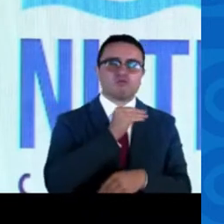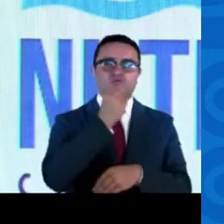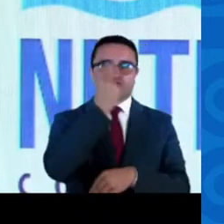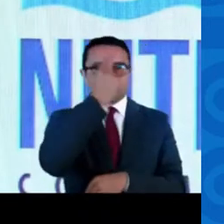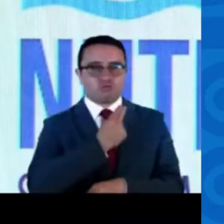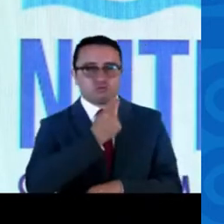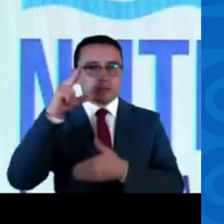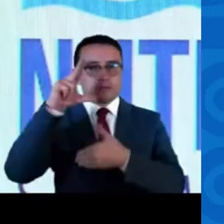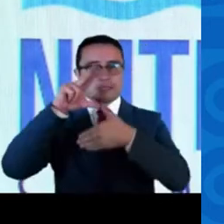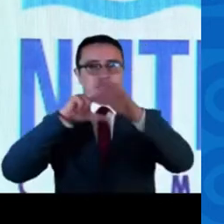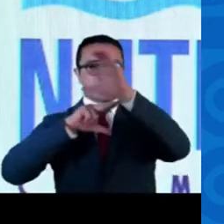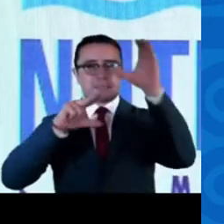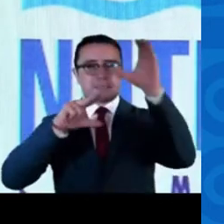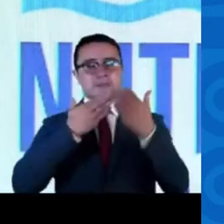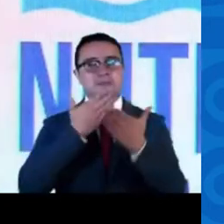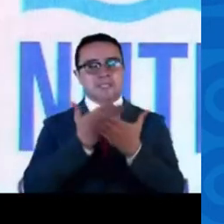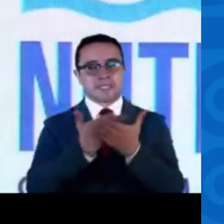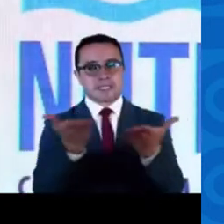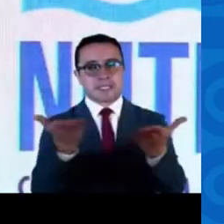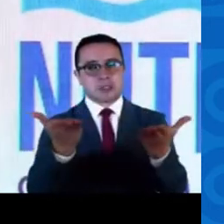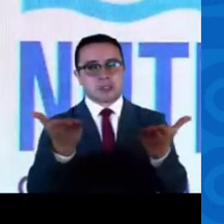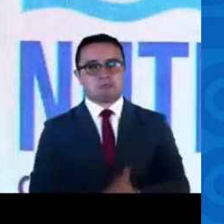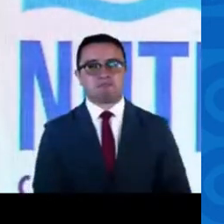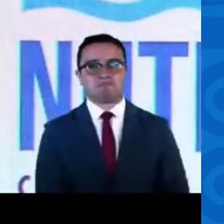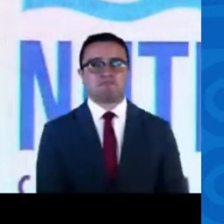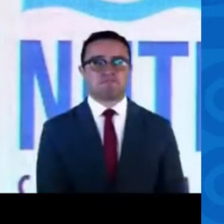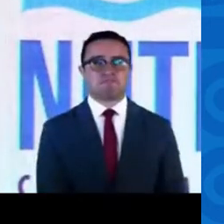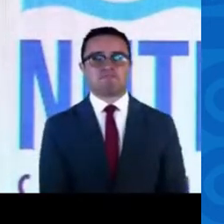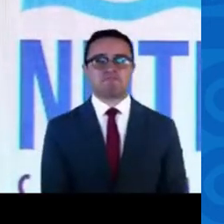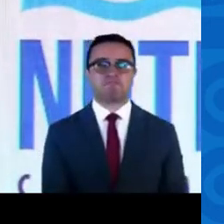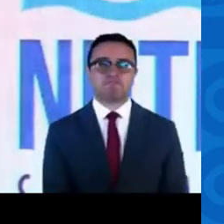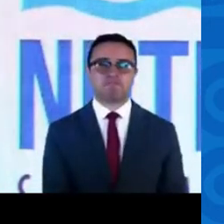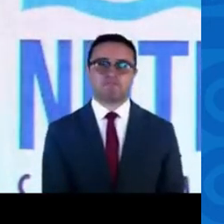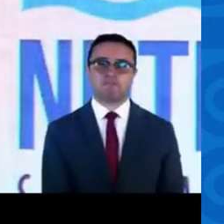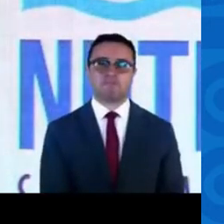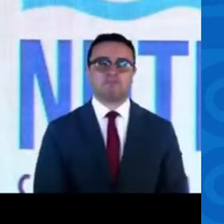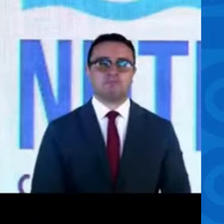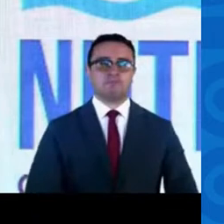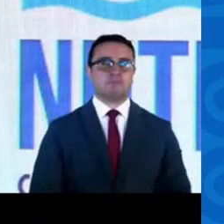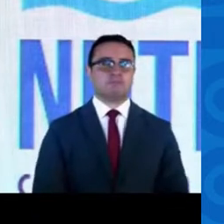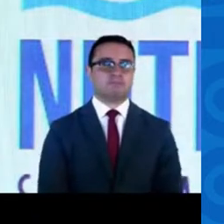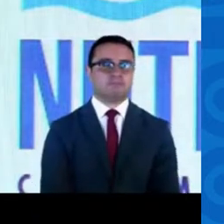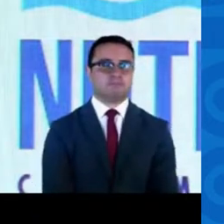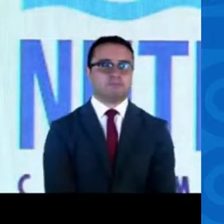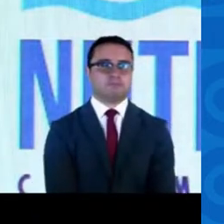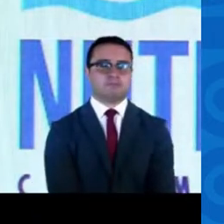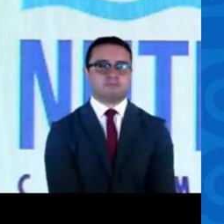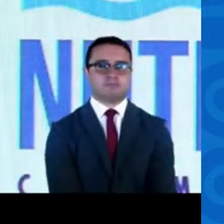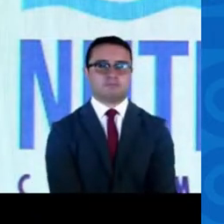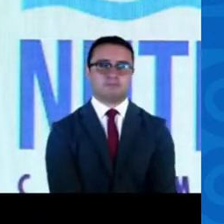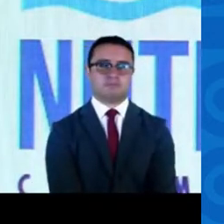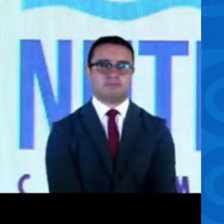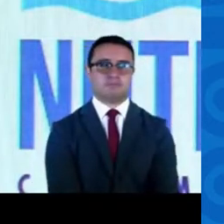commitment to the food and nutritional security of Latin America and for the region. Thank you.